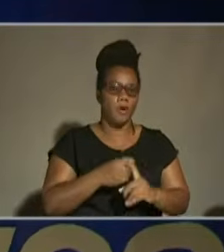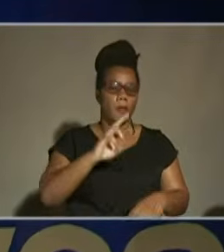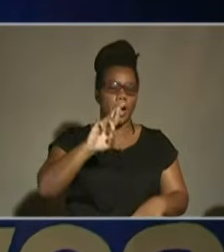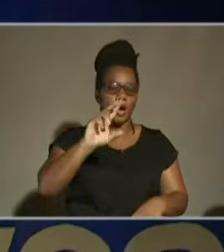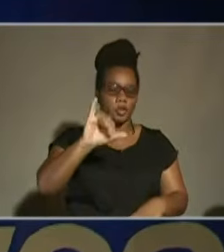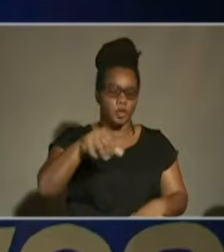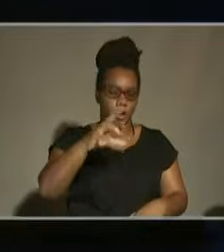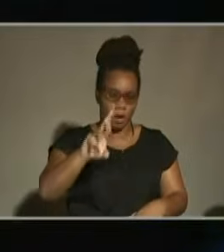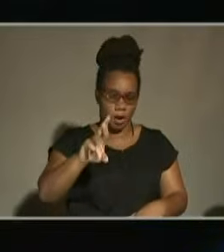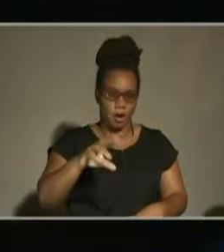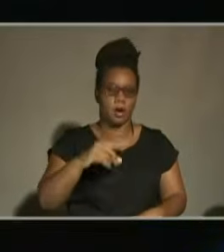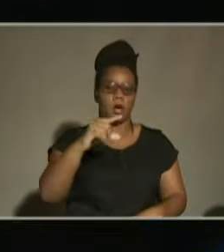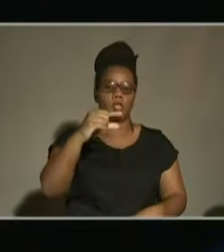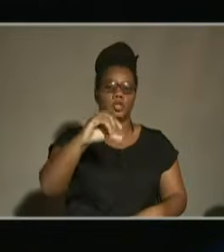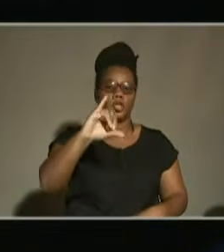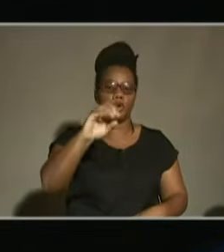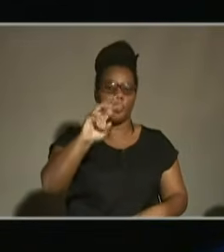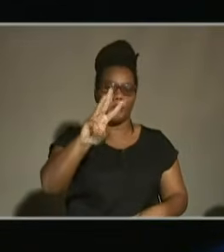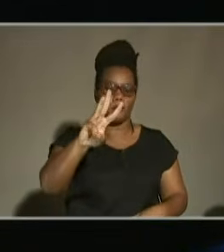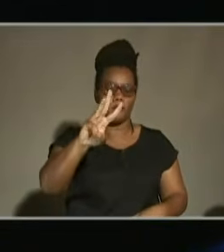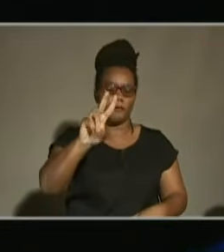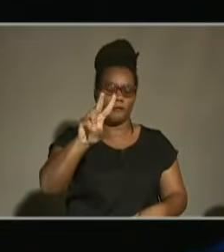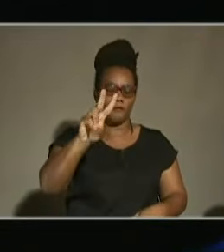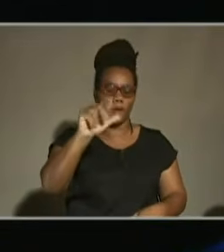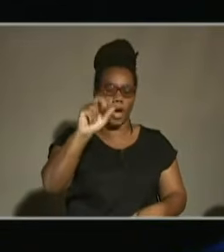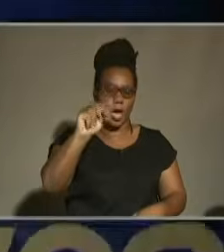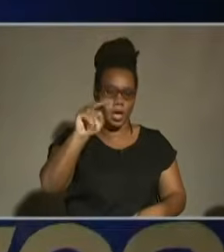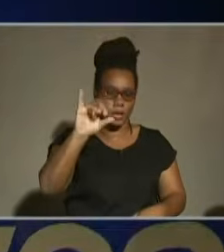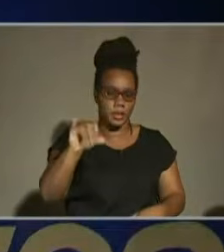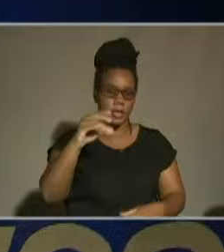and Giovanni Dennis, CVM TV.